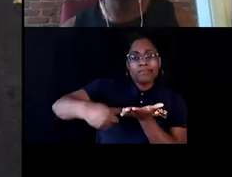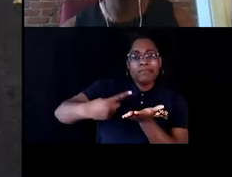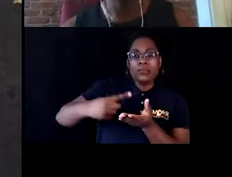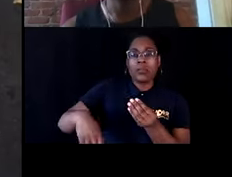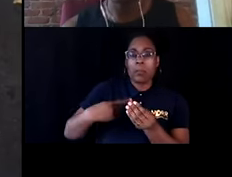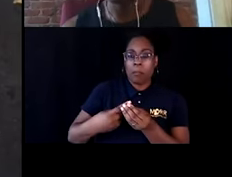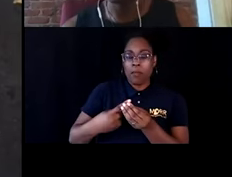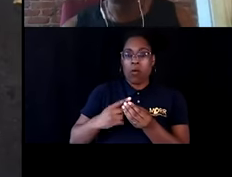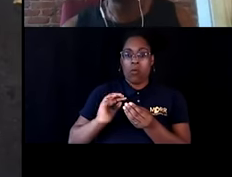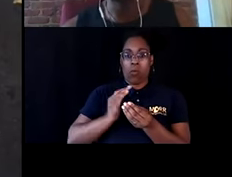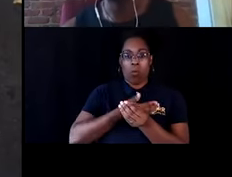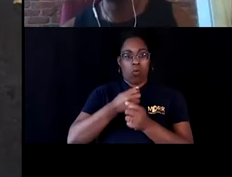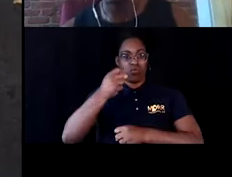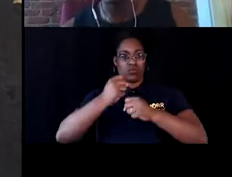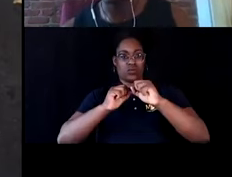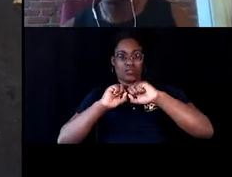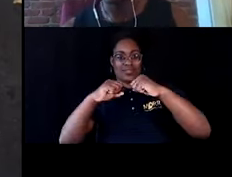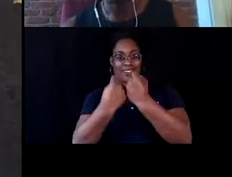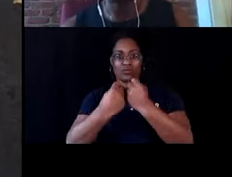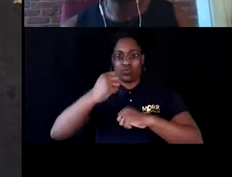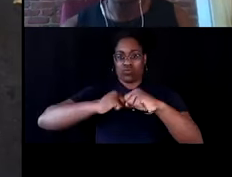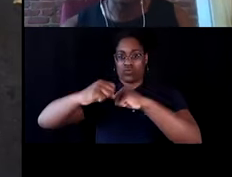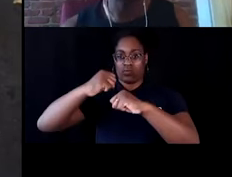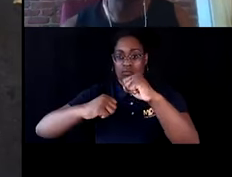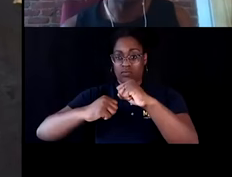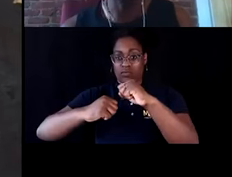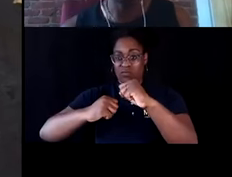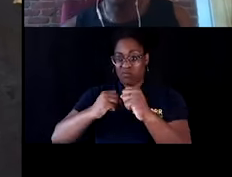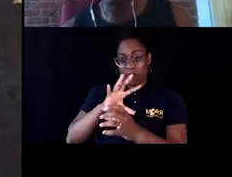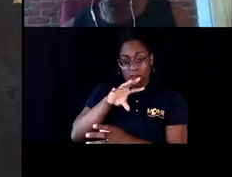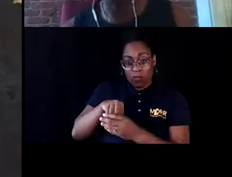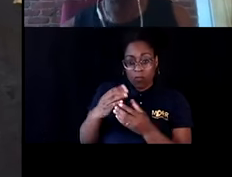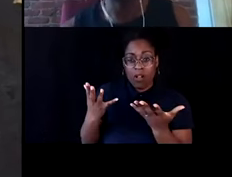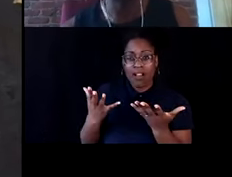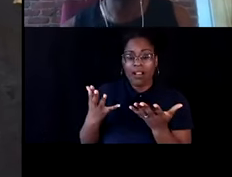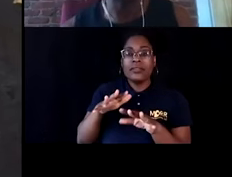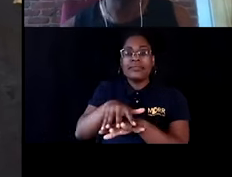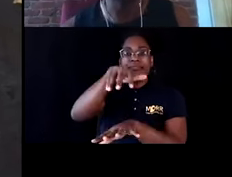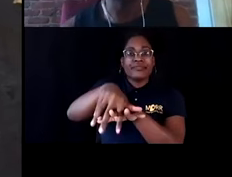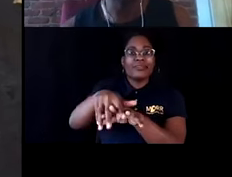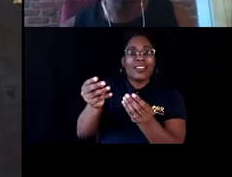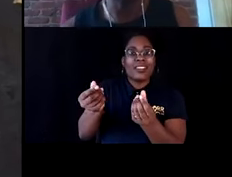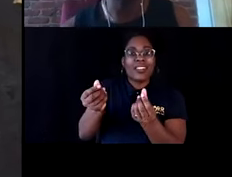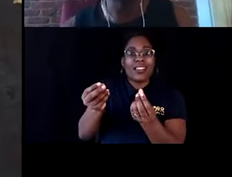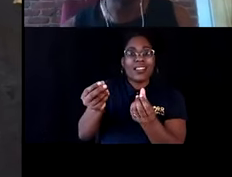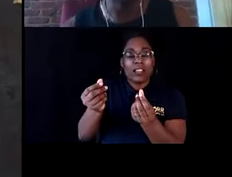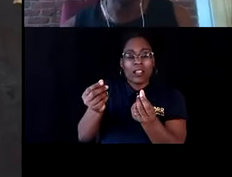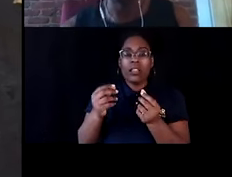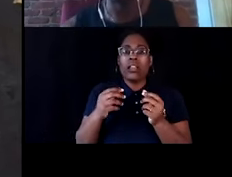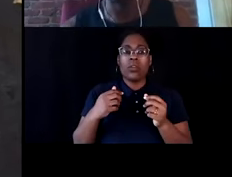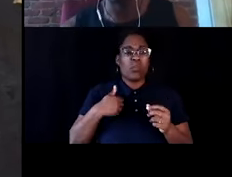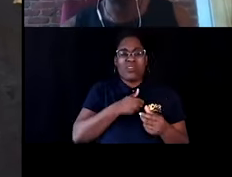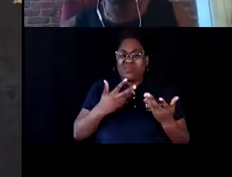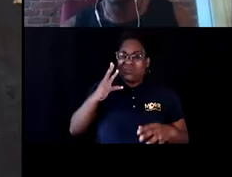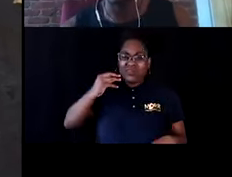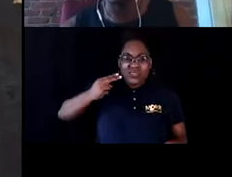States is the theft of indigenous land, past and ongoing policies of displacement and genocidal warfare